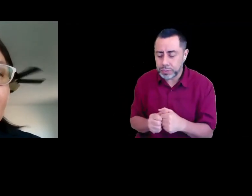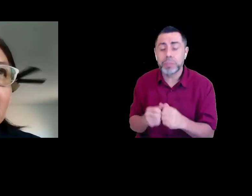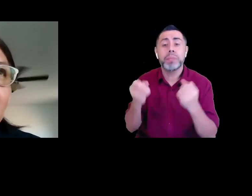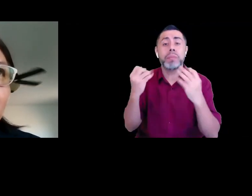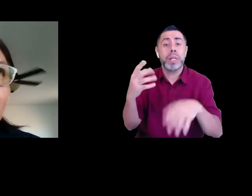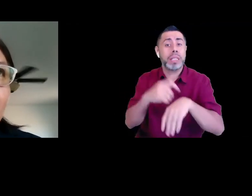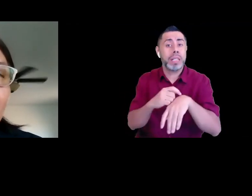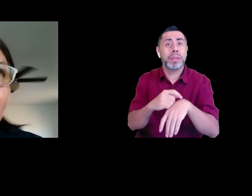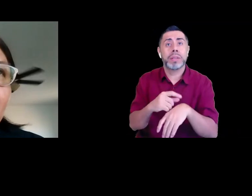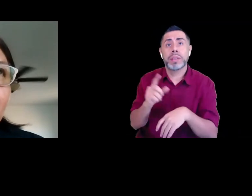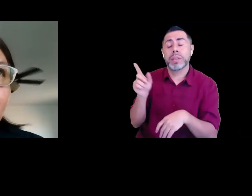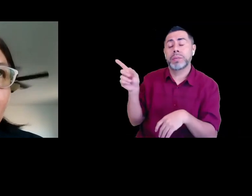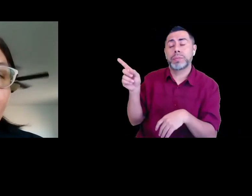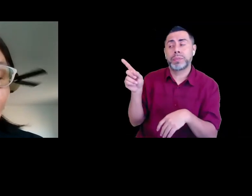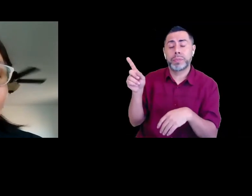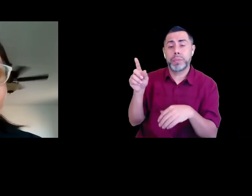toothpaste and